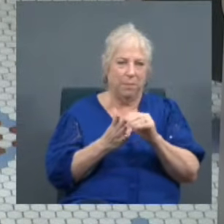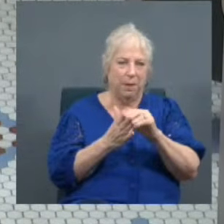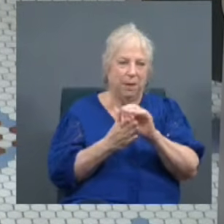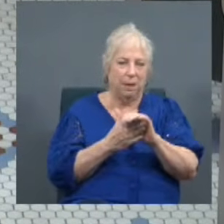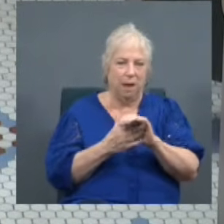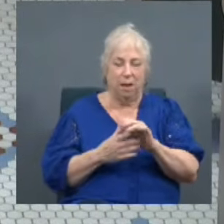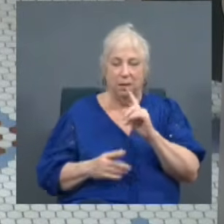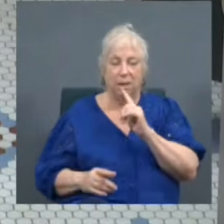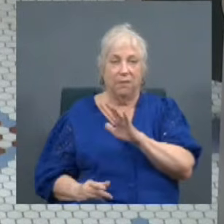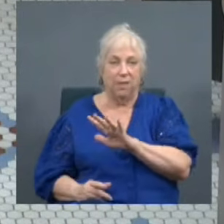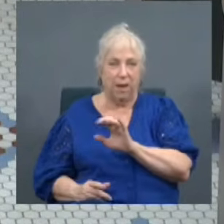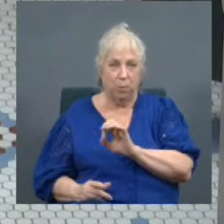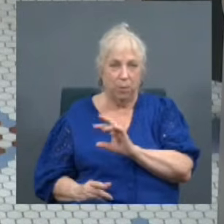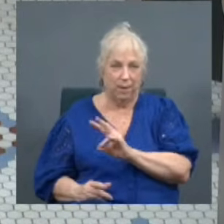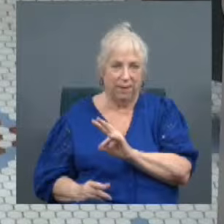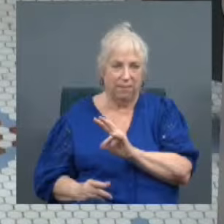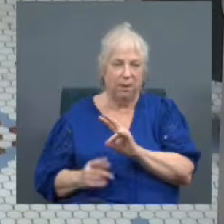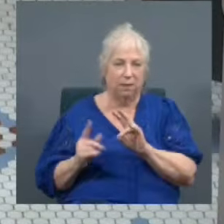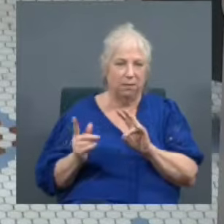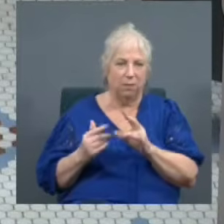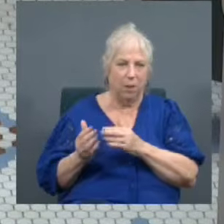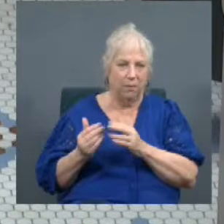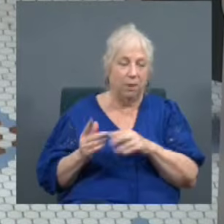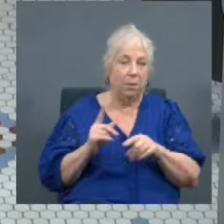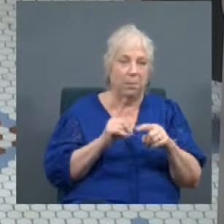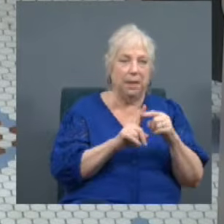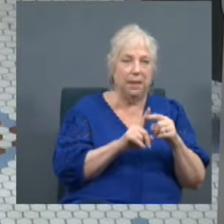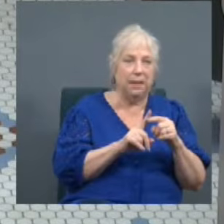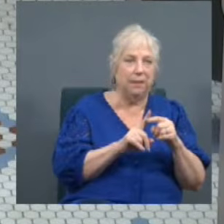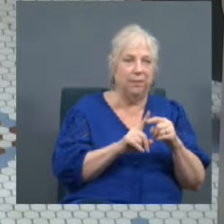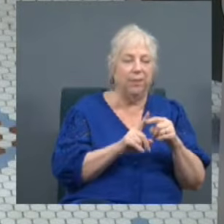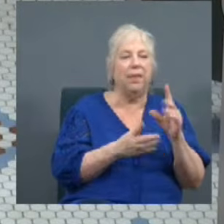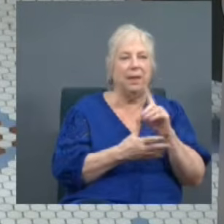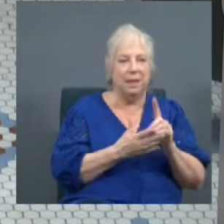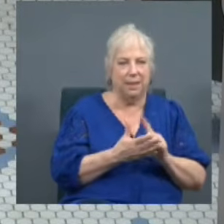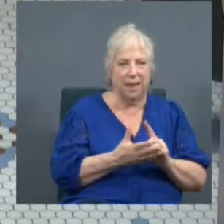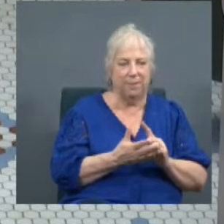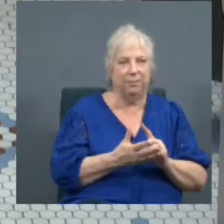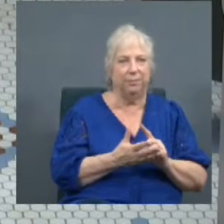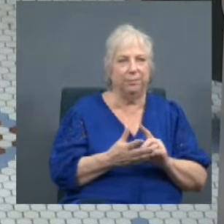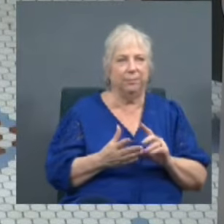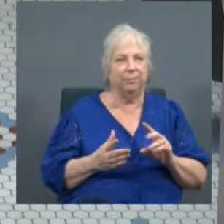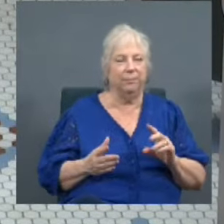the 5.7, whatever, plus the design.